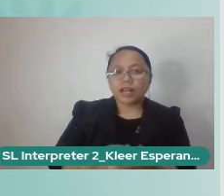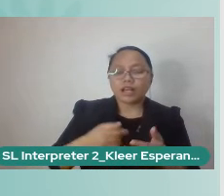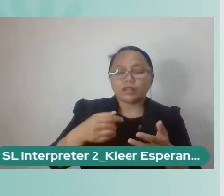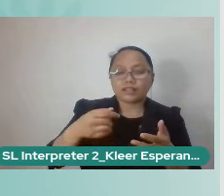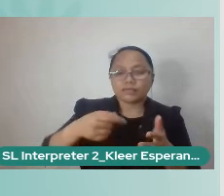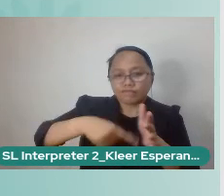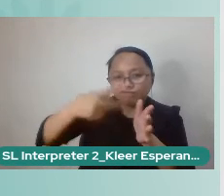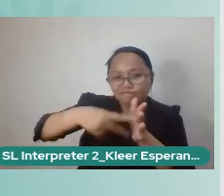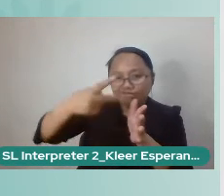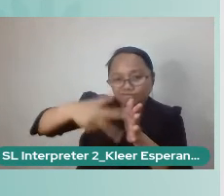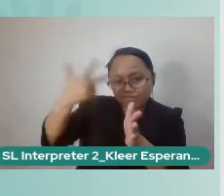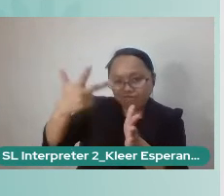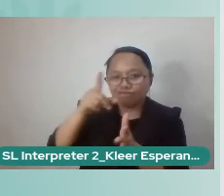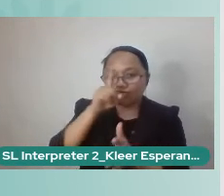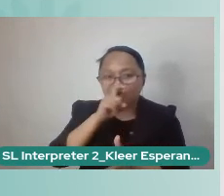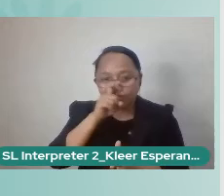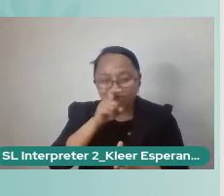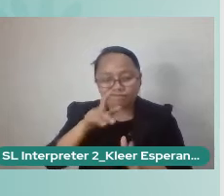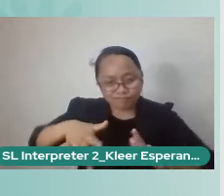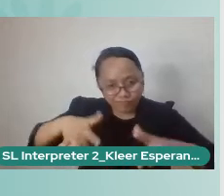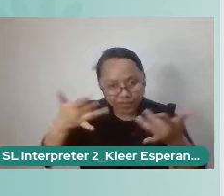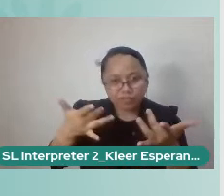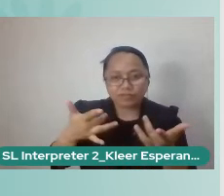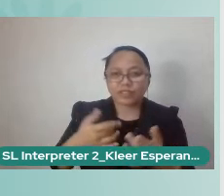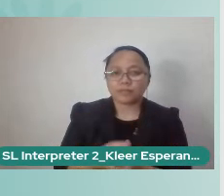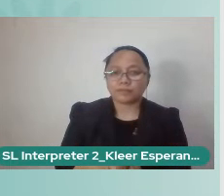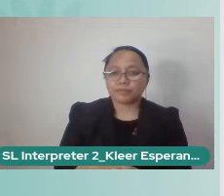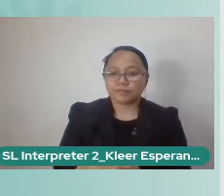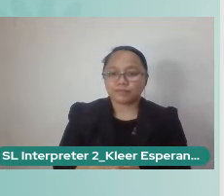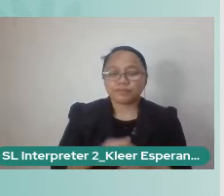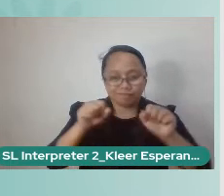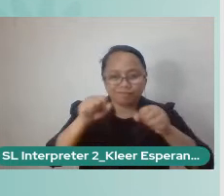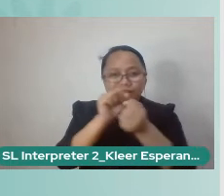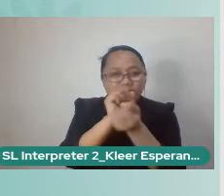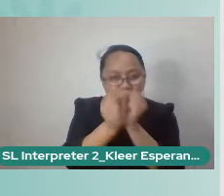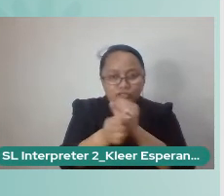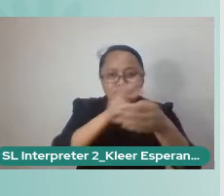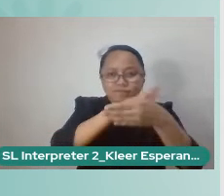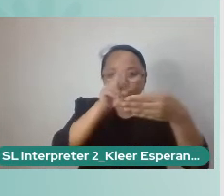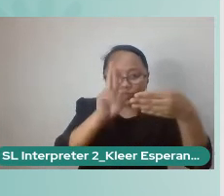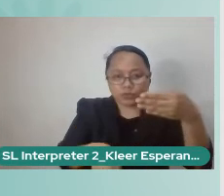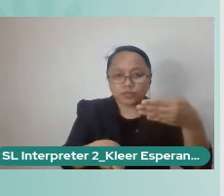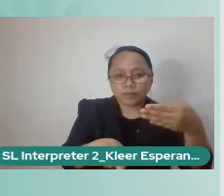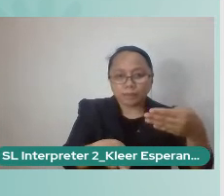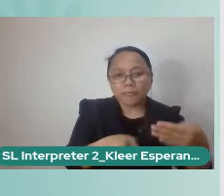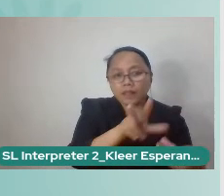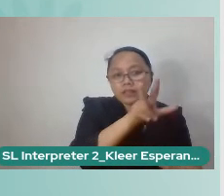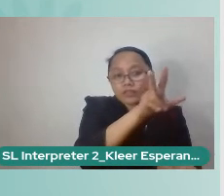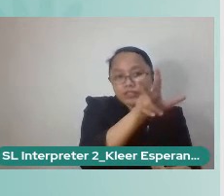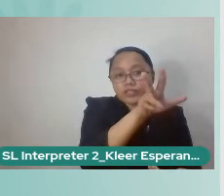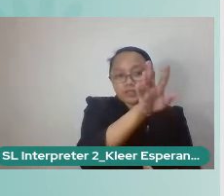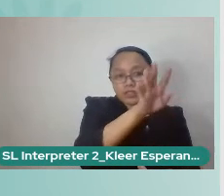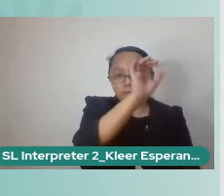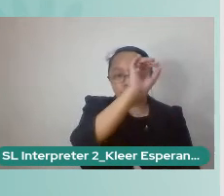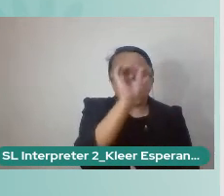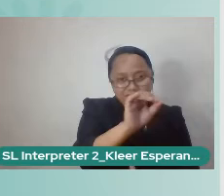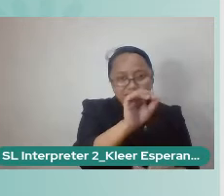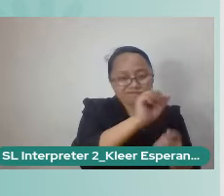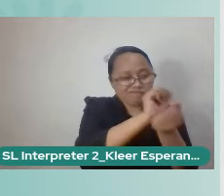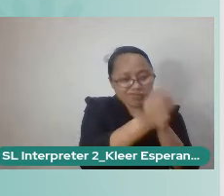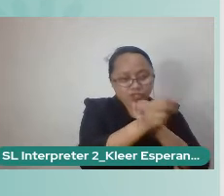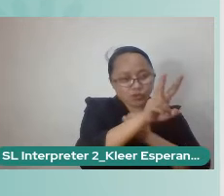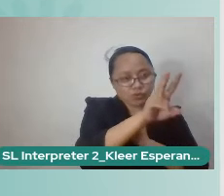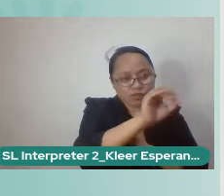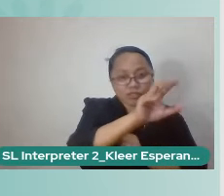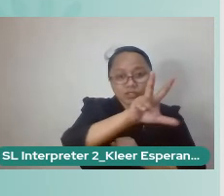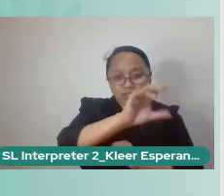achieved mostly by increased access to cancer treatment services in that time. In the next 50 years, a 92% drop,